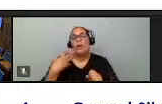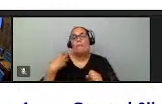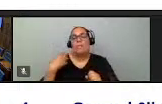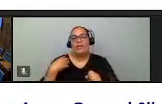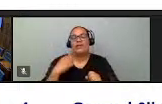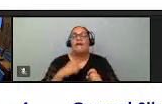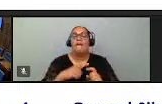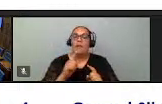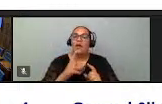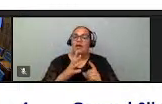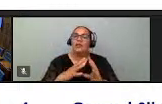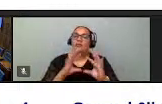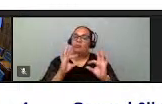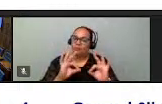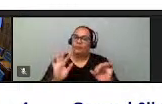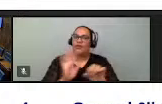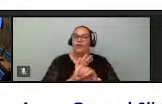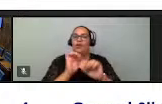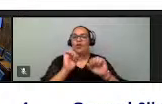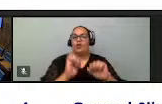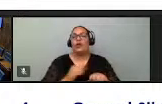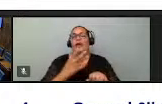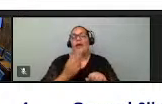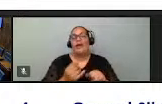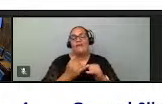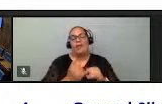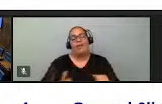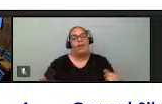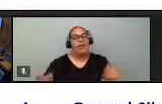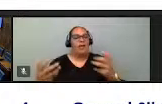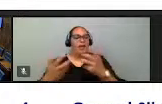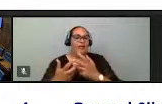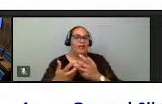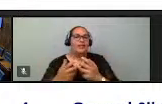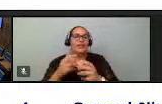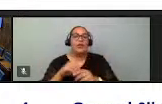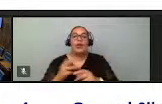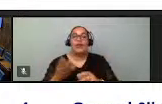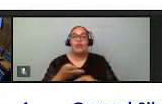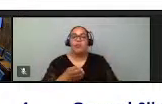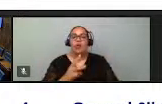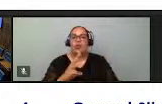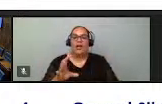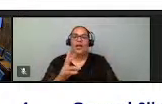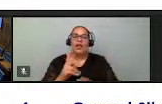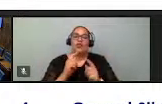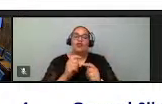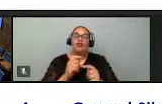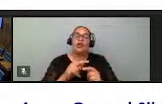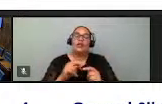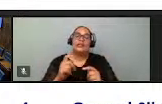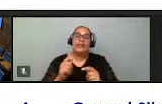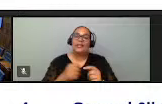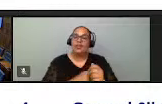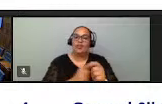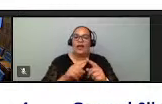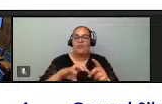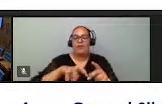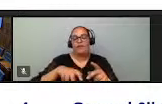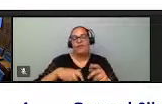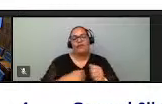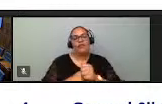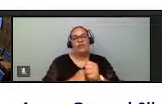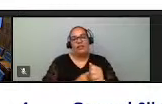and it was completely agreed that there's this alignment in the Western Cape between the transet strategy and the provincial